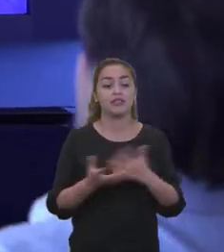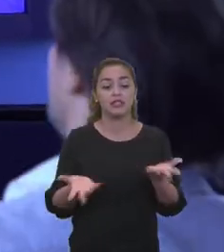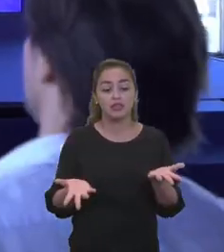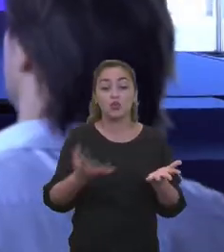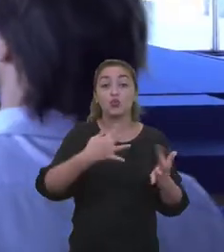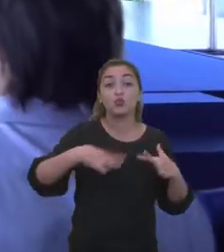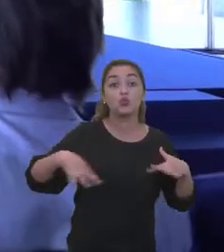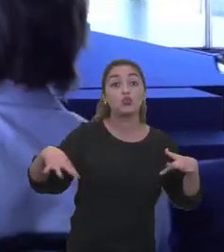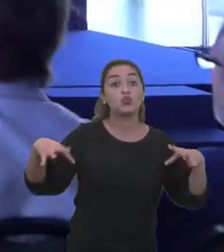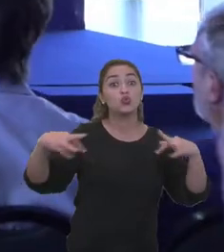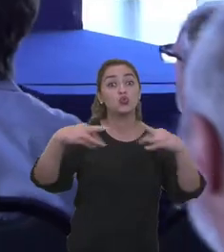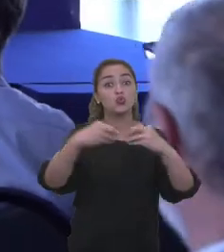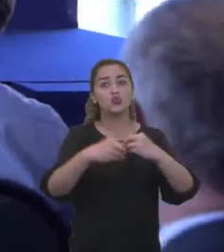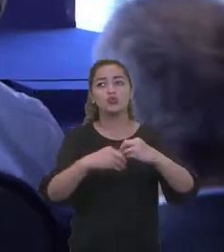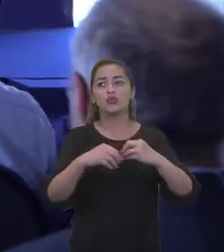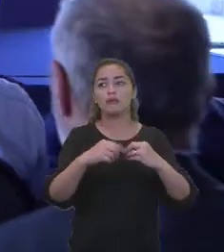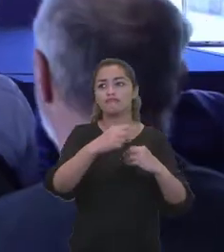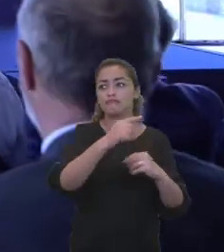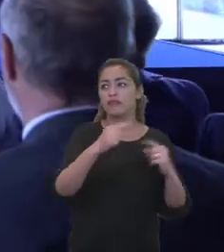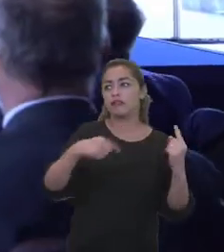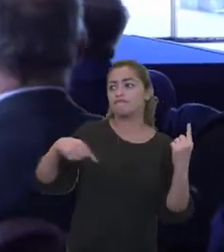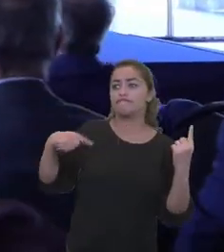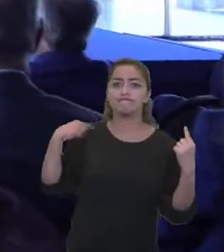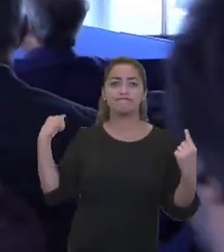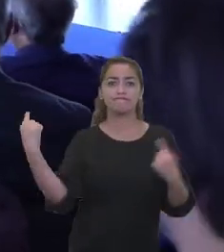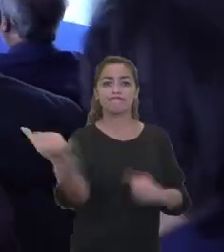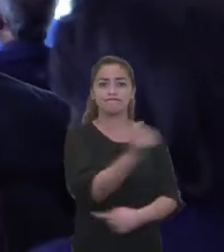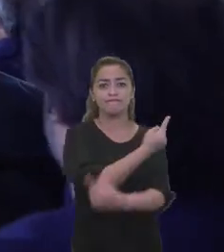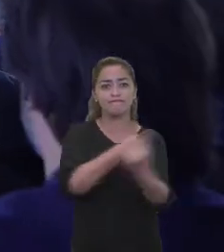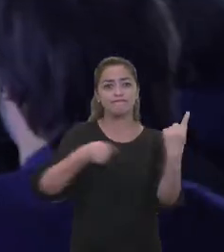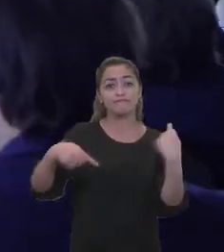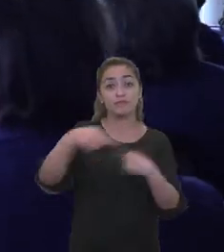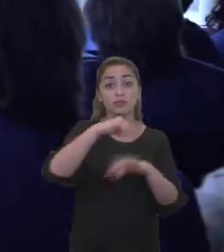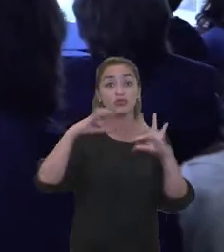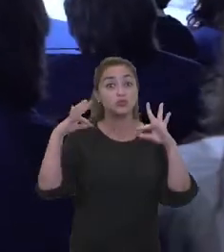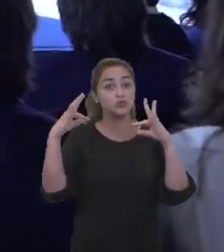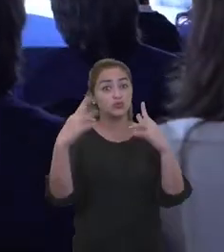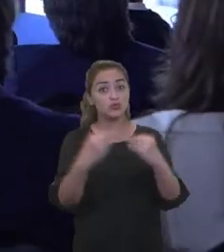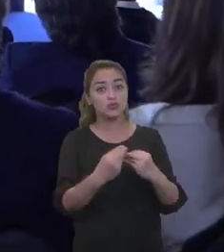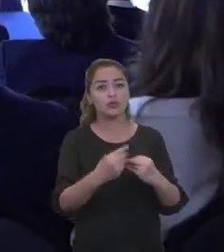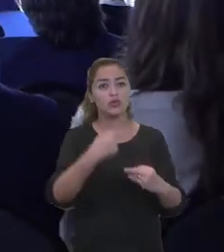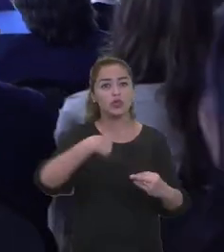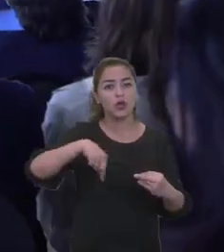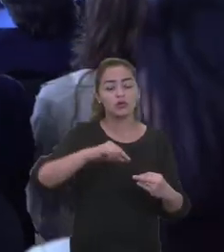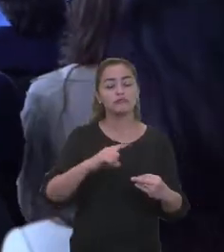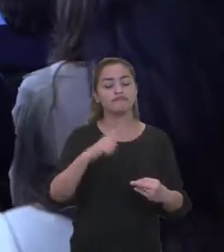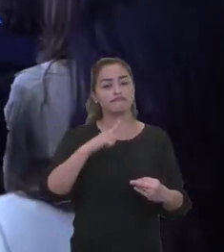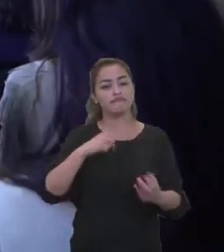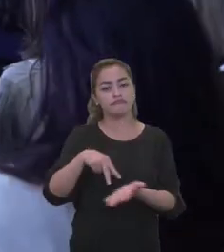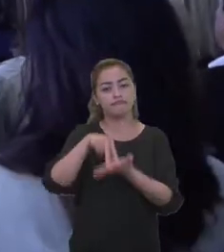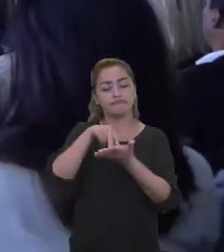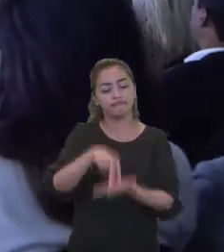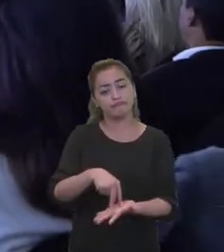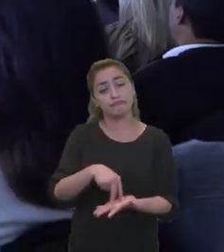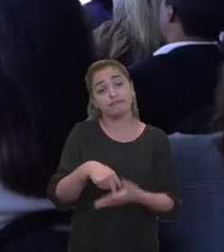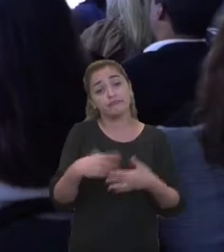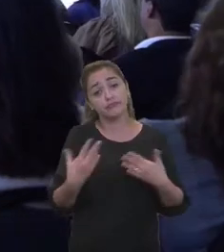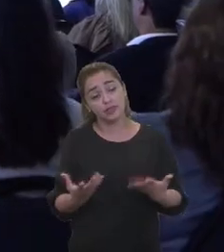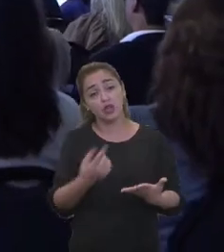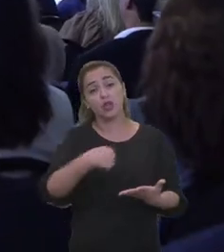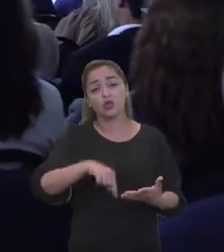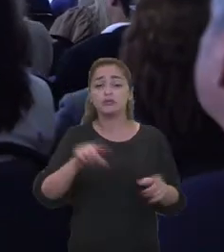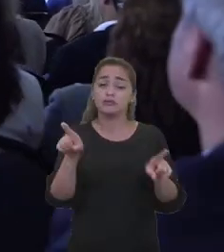stakeholders involved, which are going round and round, which come with us to be able to power up